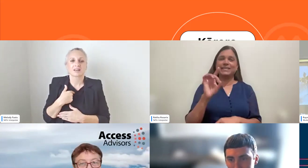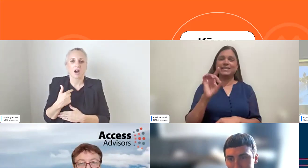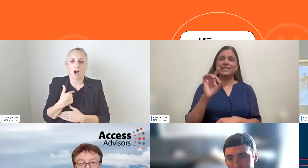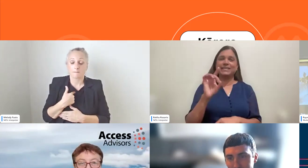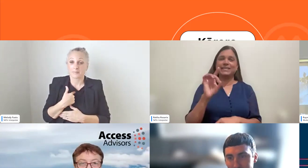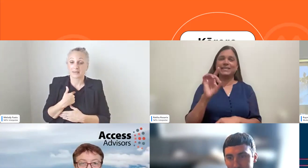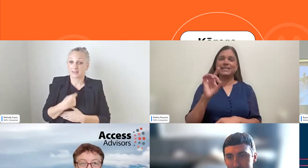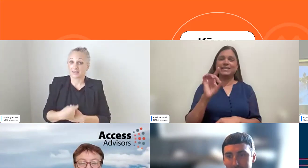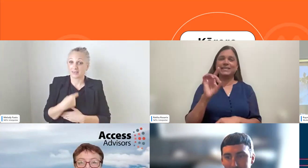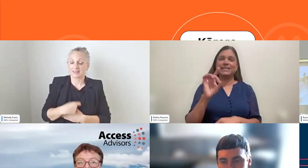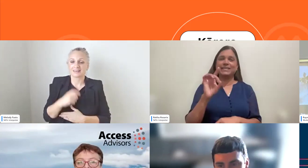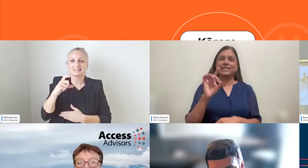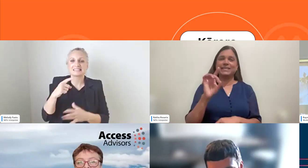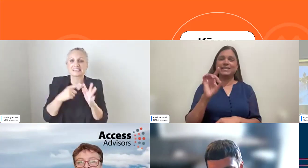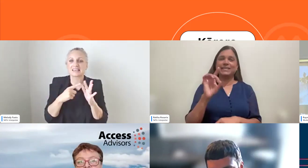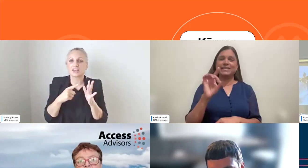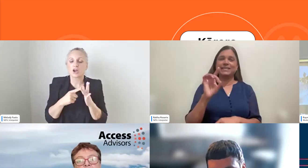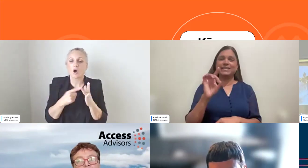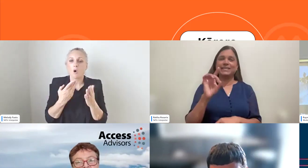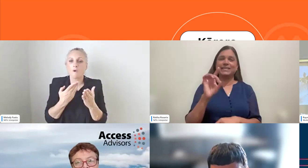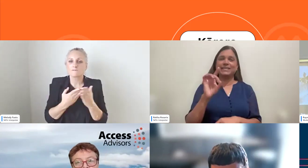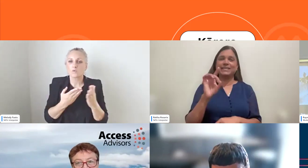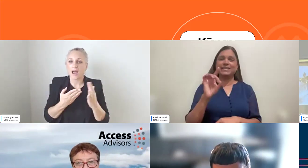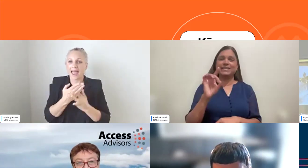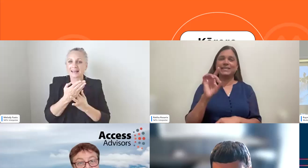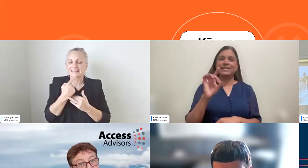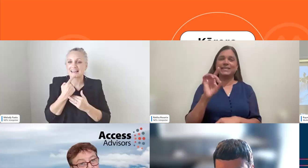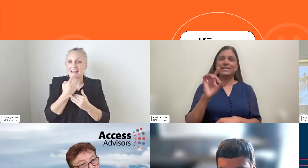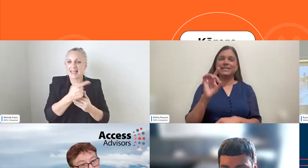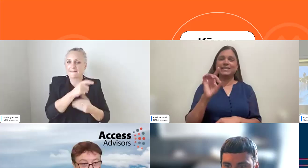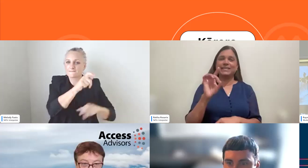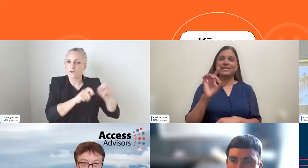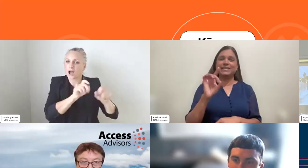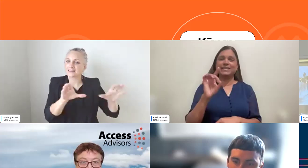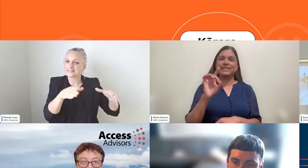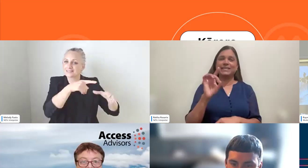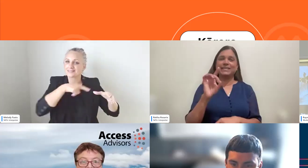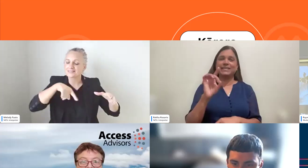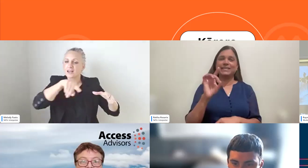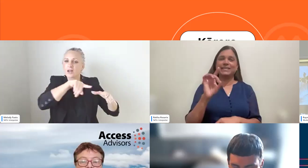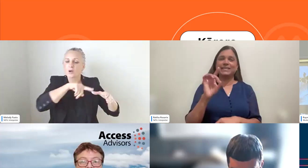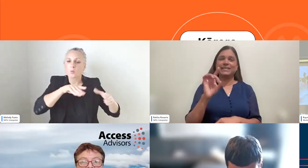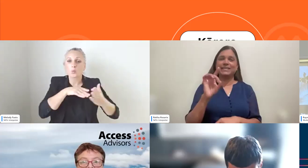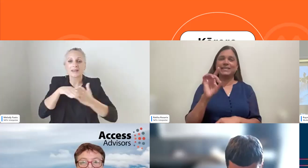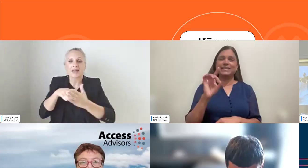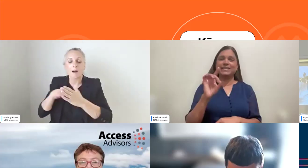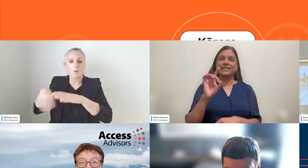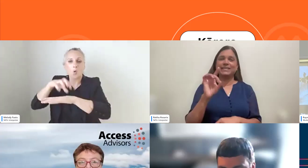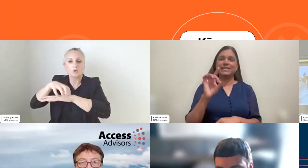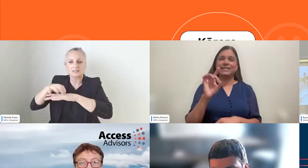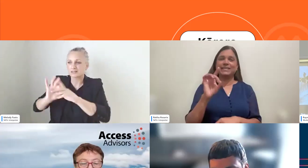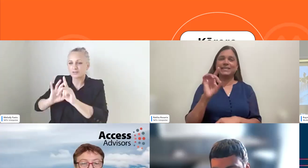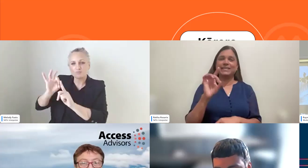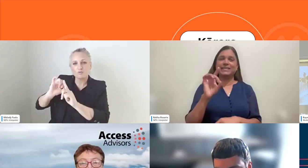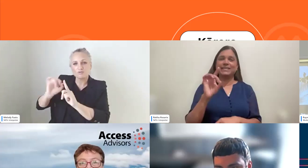of Access Advisors, and we help organisations to improve their digital accessibility. So listening in and